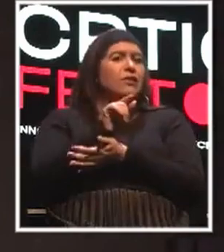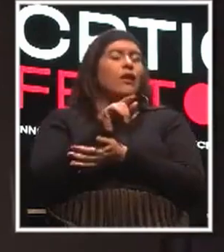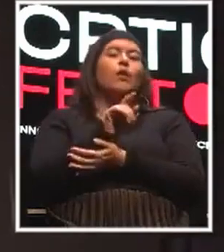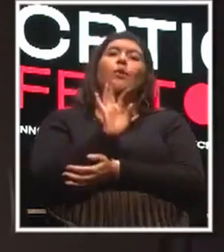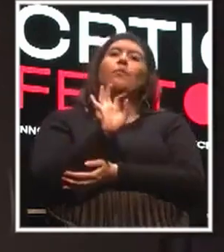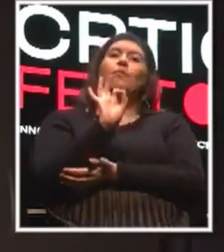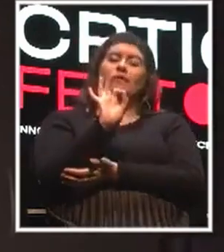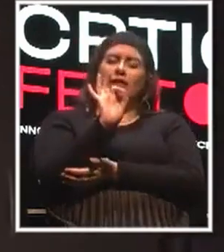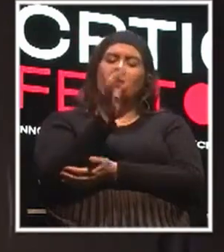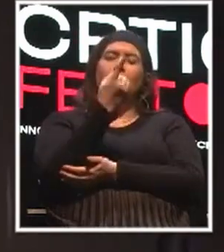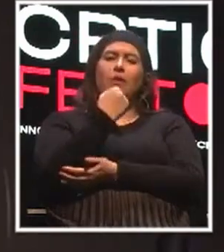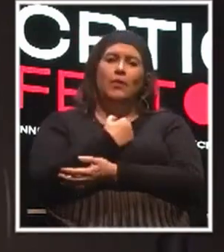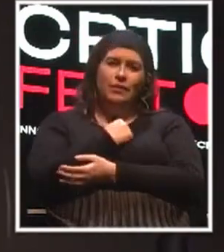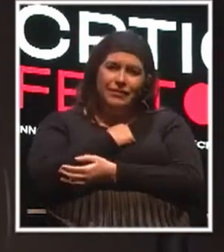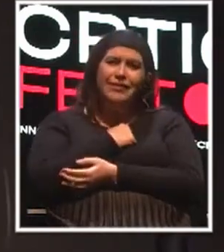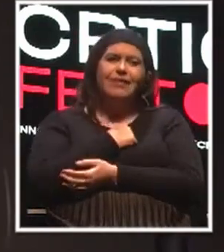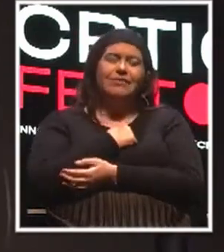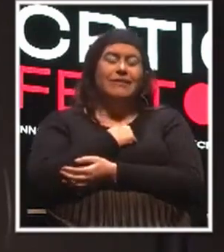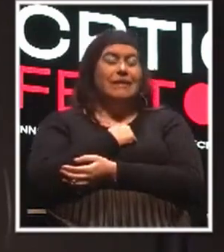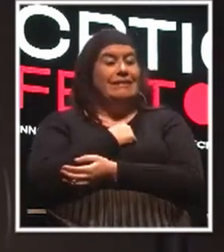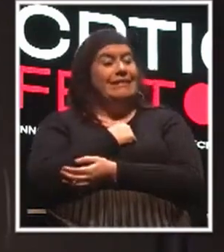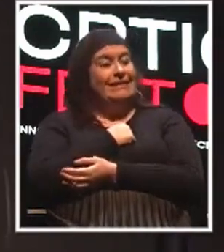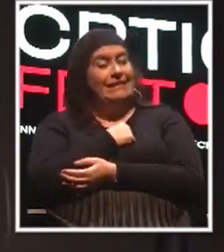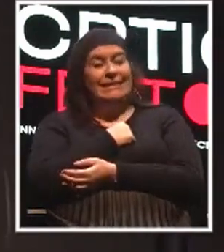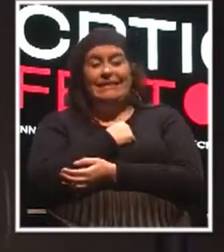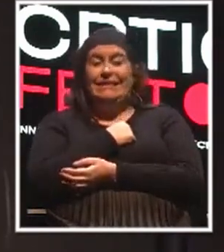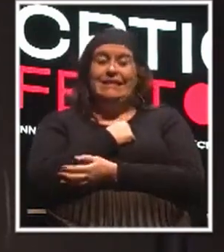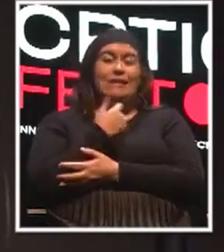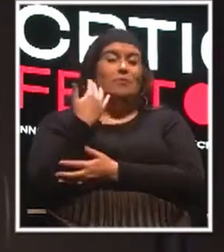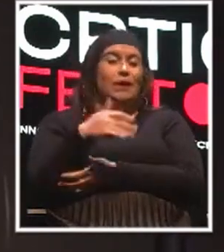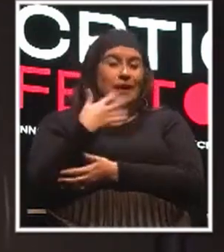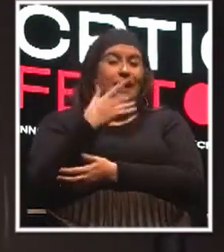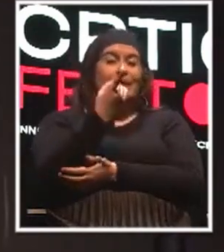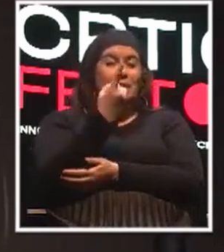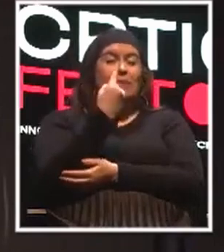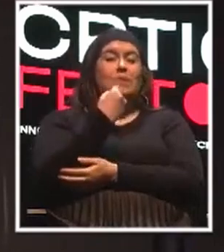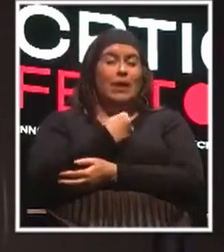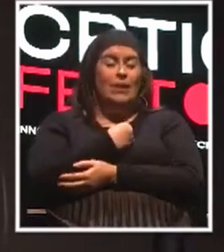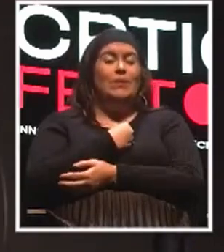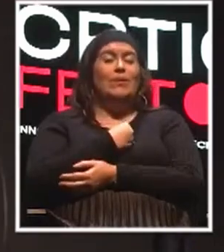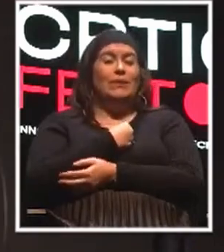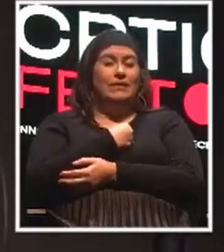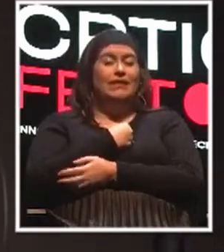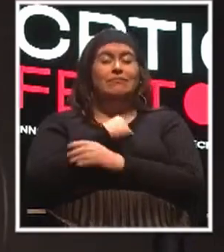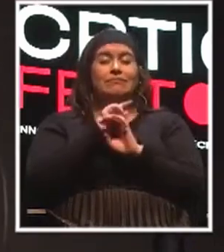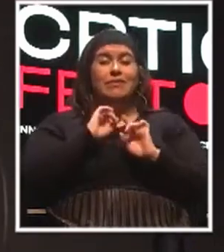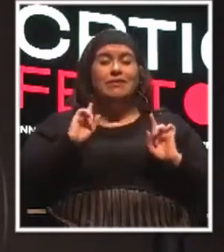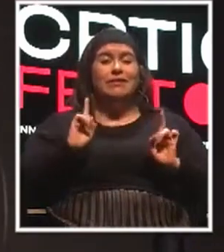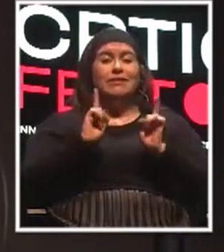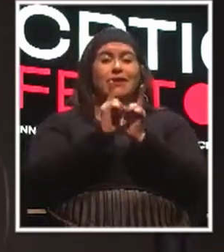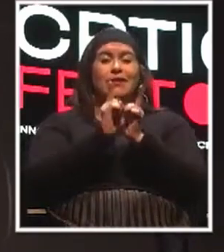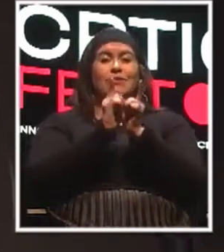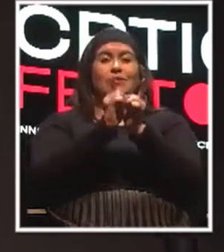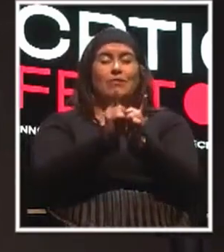and like that's a giant one. That's also rolls up to digital transformation